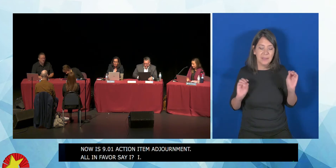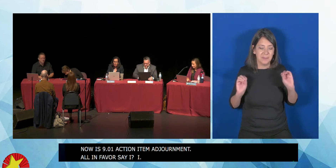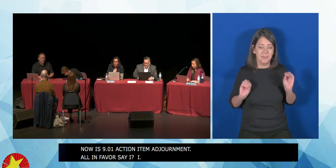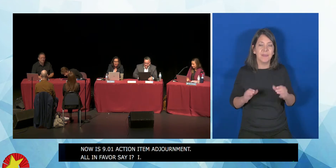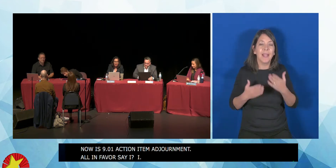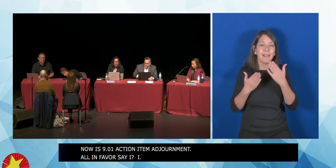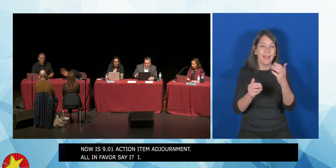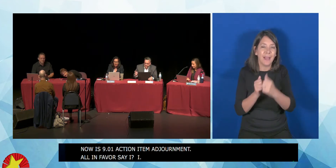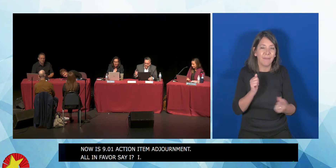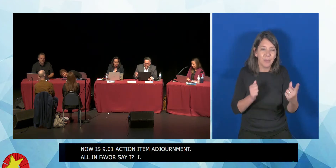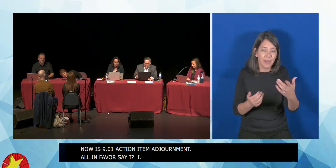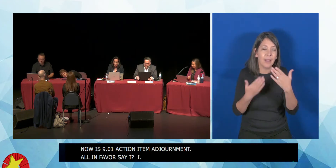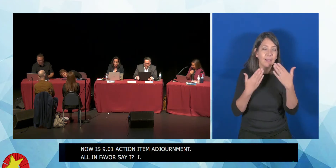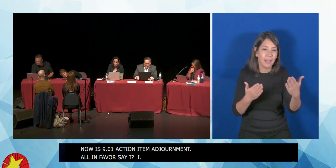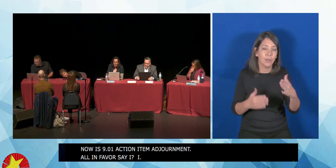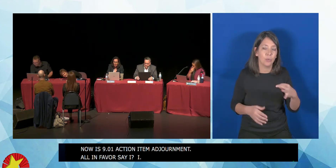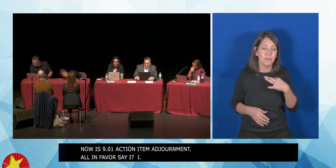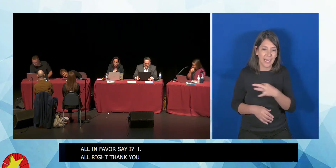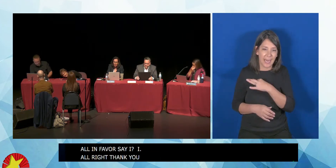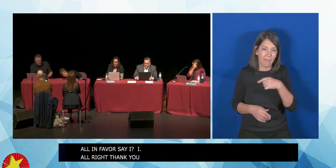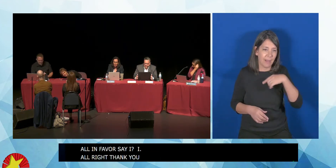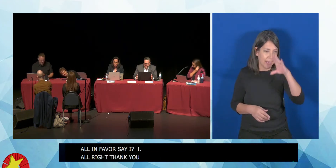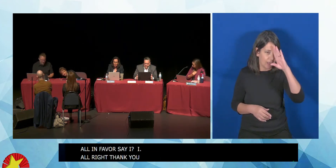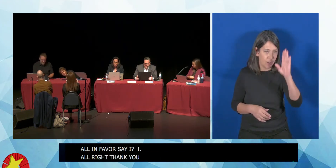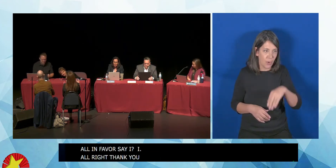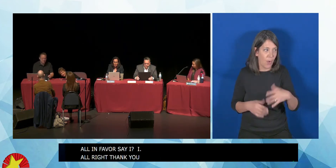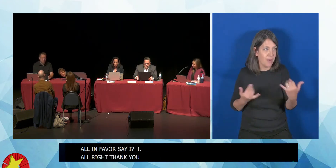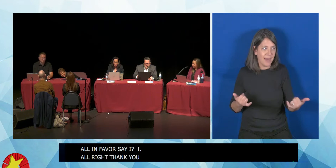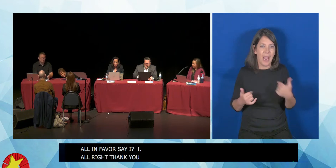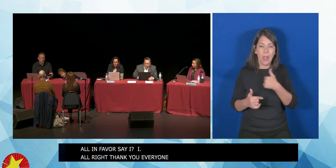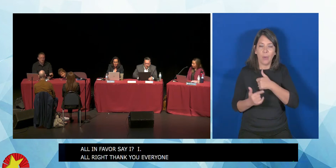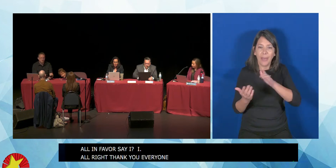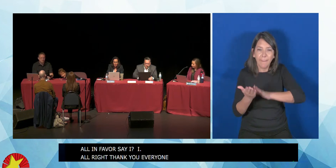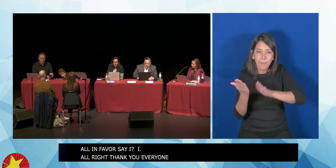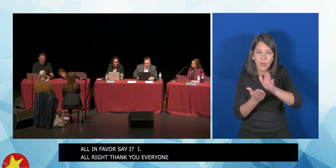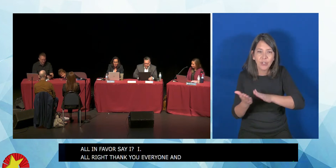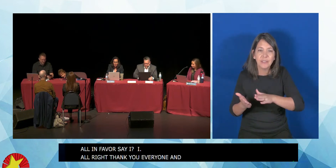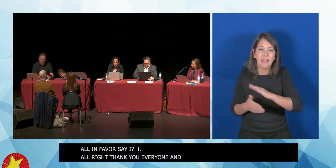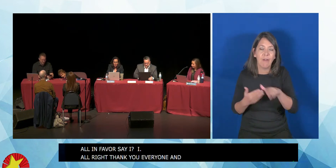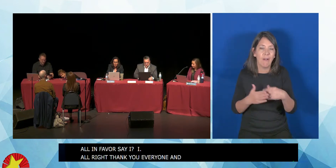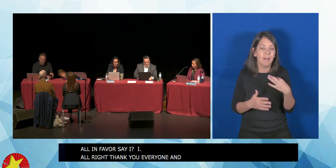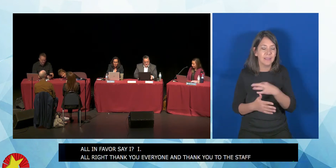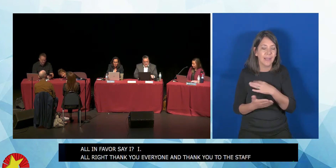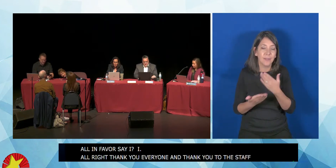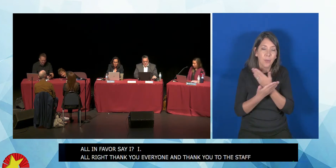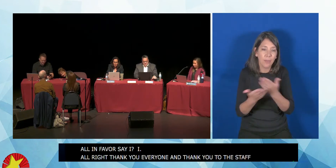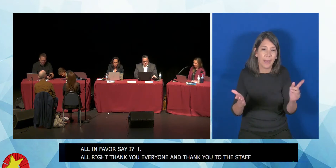everyone. Thank you to the staff. I know we're back in person. Again, thank you for producing a great meeting.